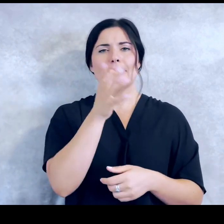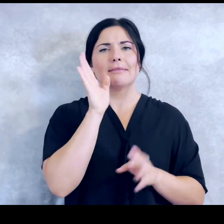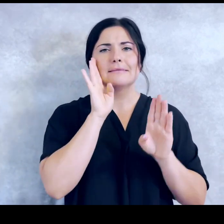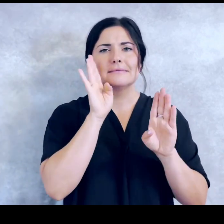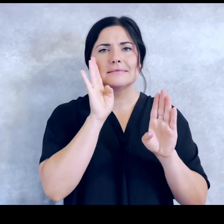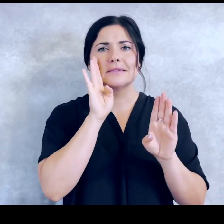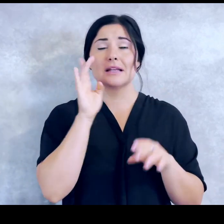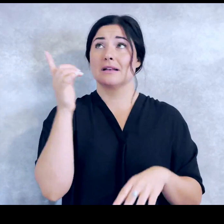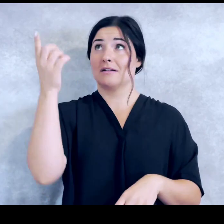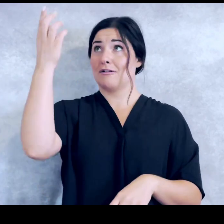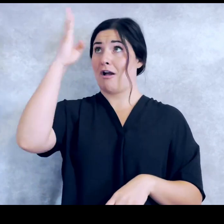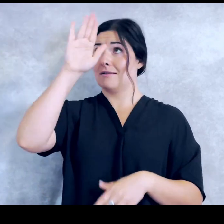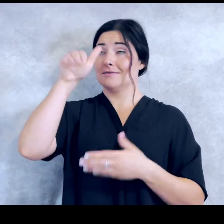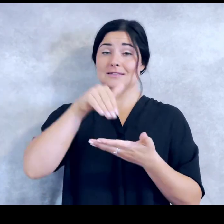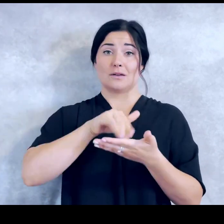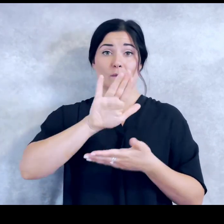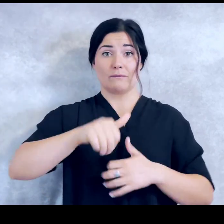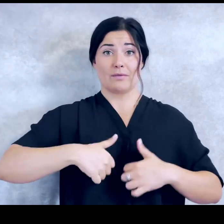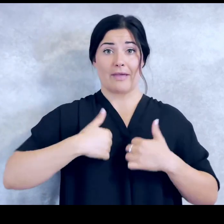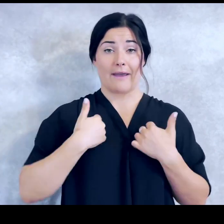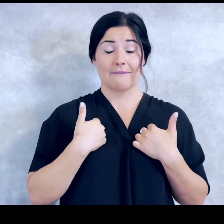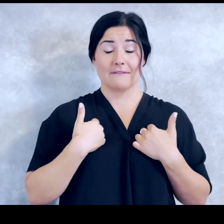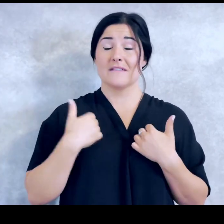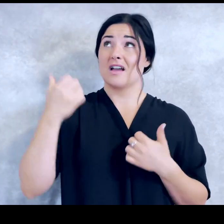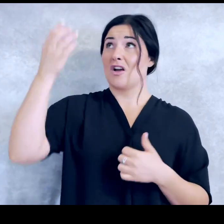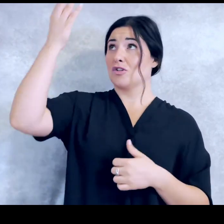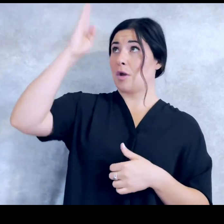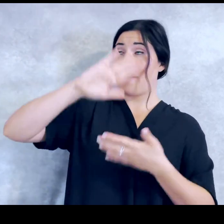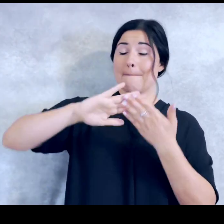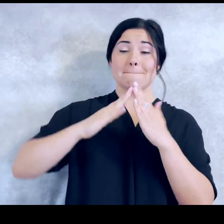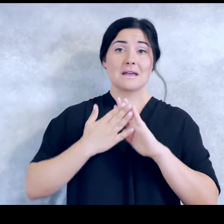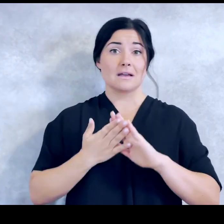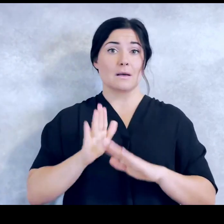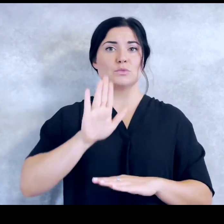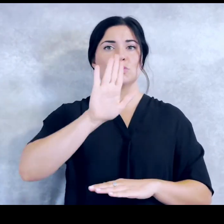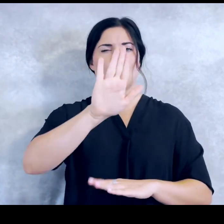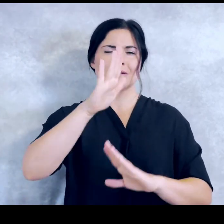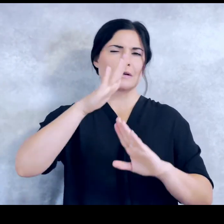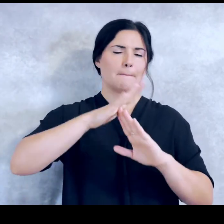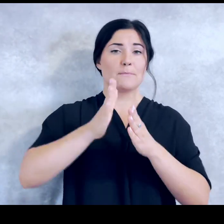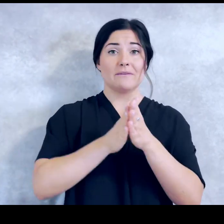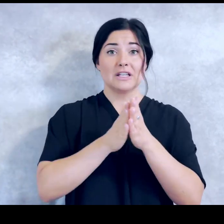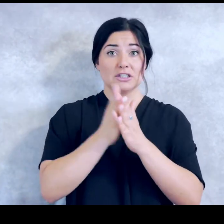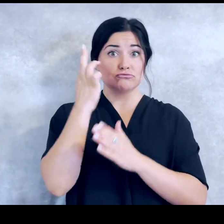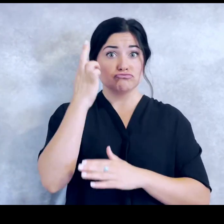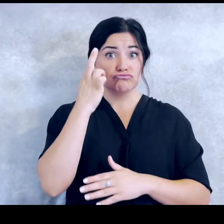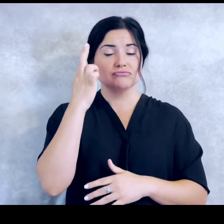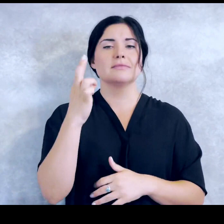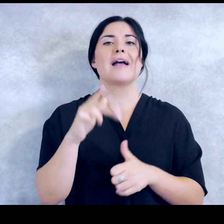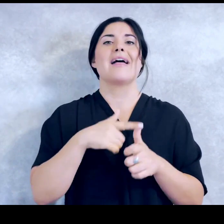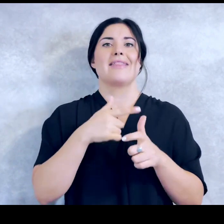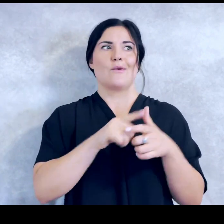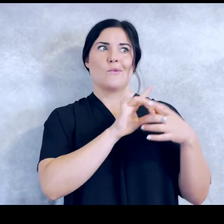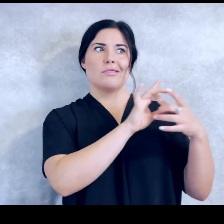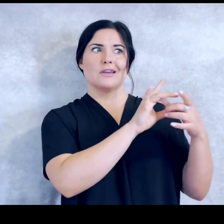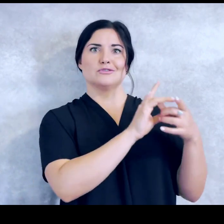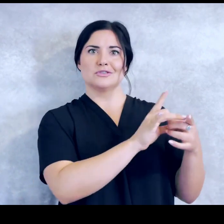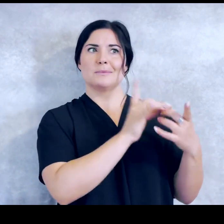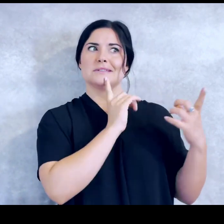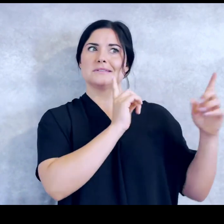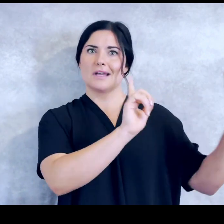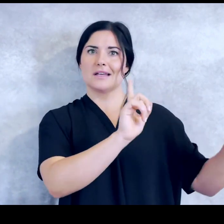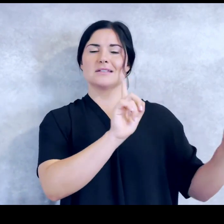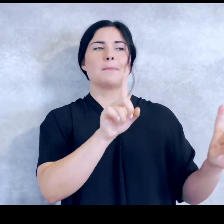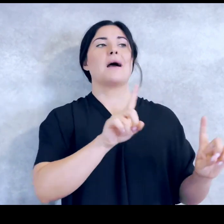And God said, listen, if you brought me to the center of your life and I became your main motivation, I would have